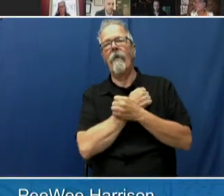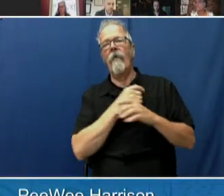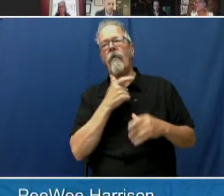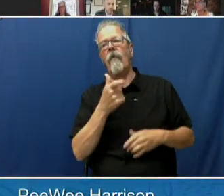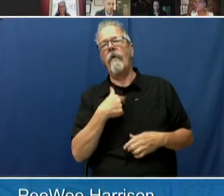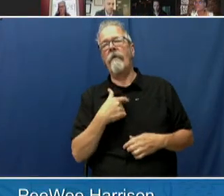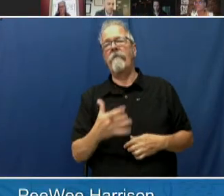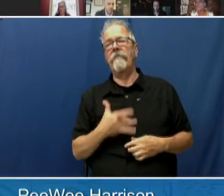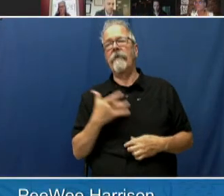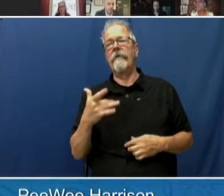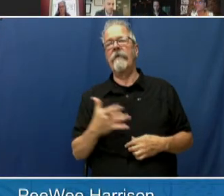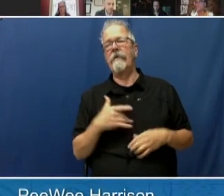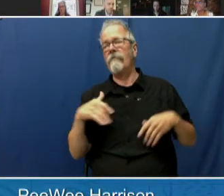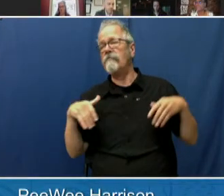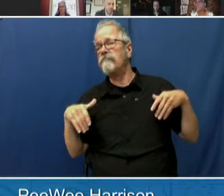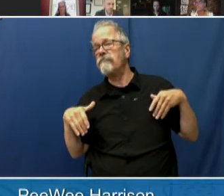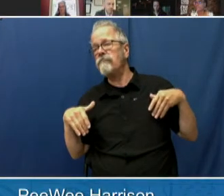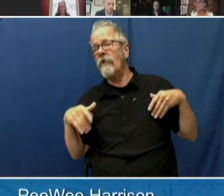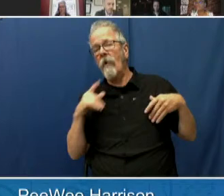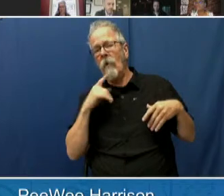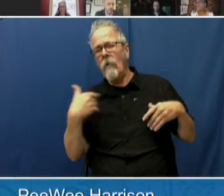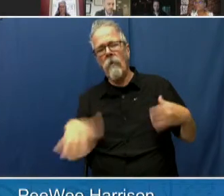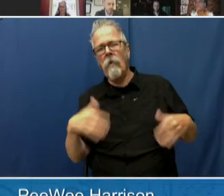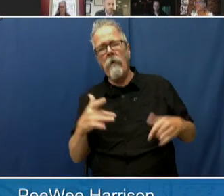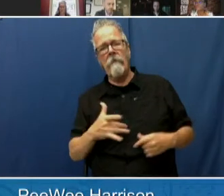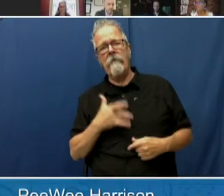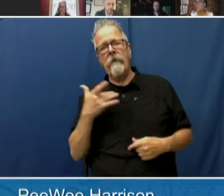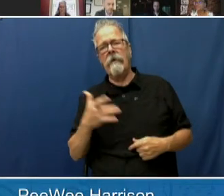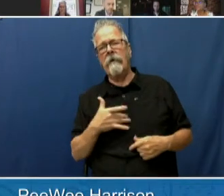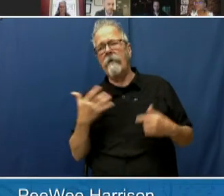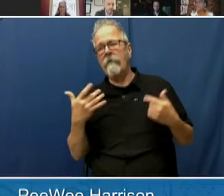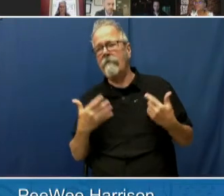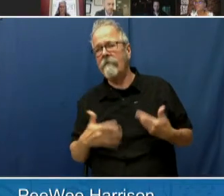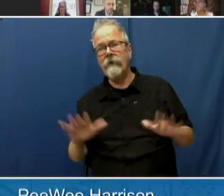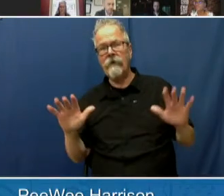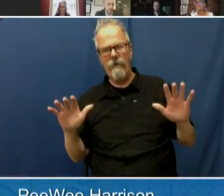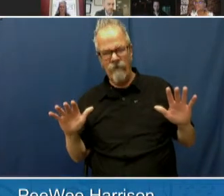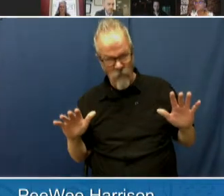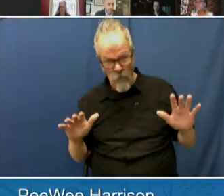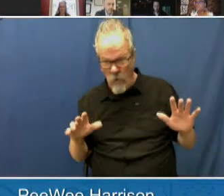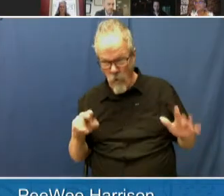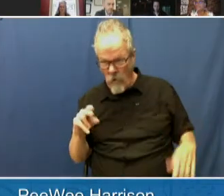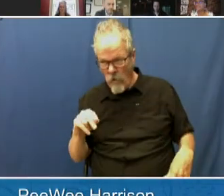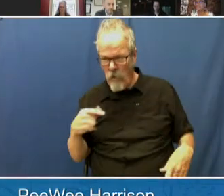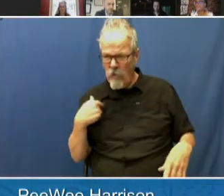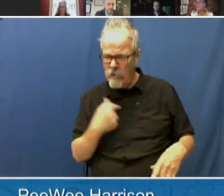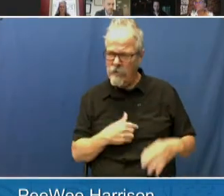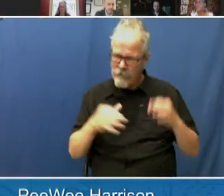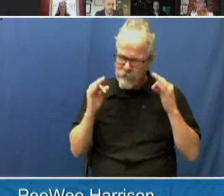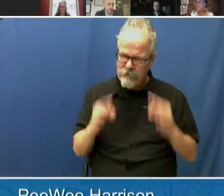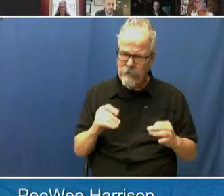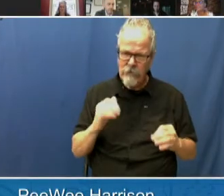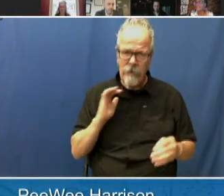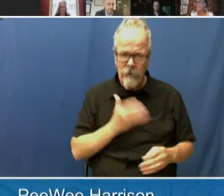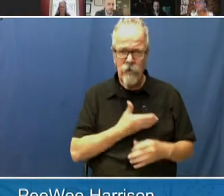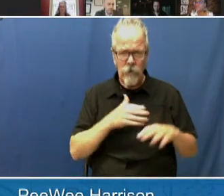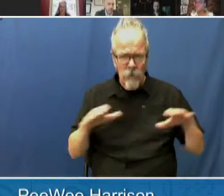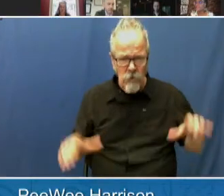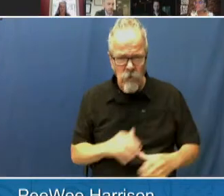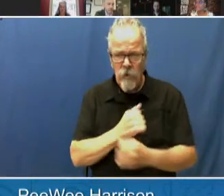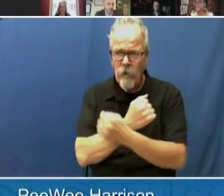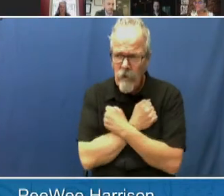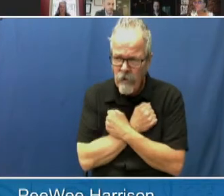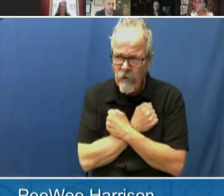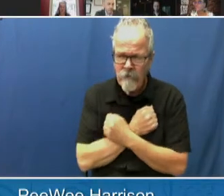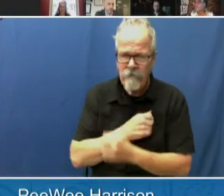when the real reality is something that we choose. We choose to love. And in the city of Portland, I